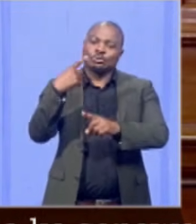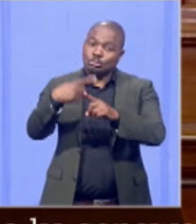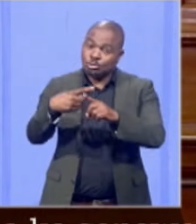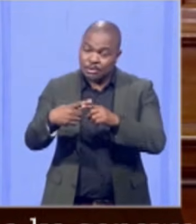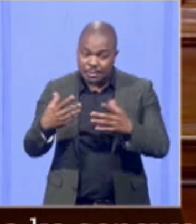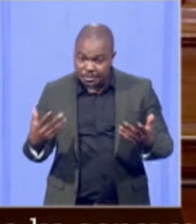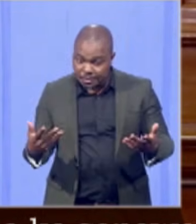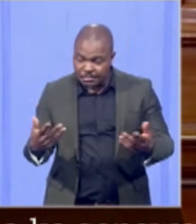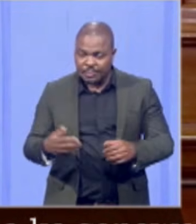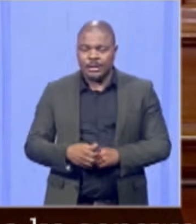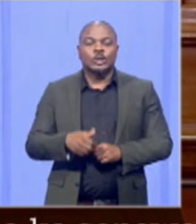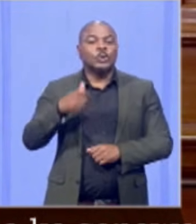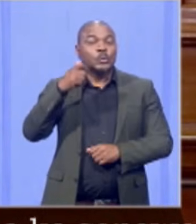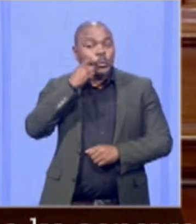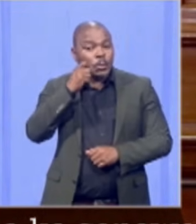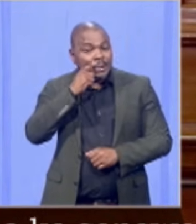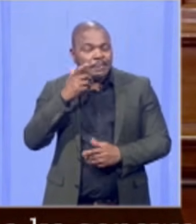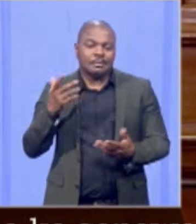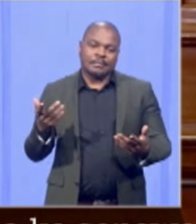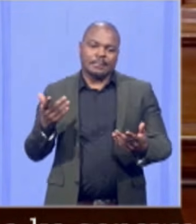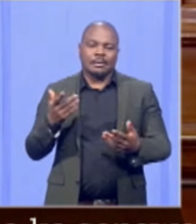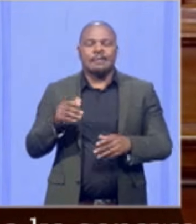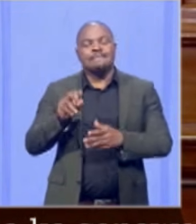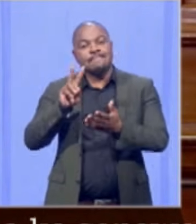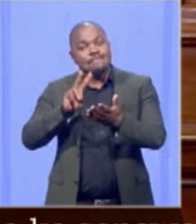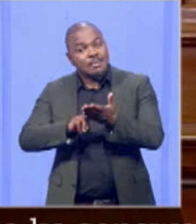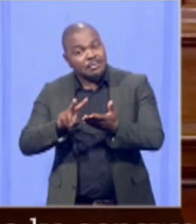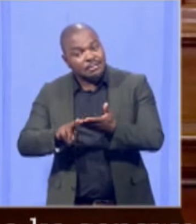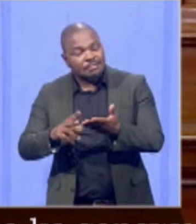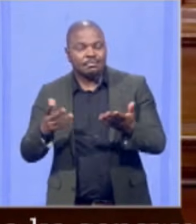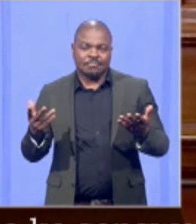isiXhosa, Setswana, Luvenda,